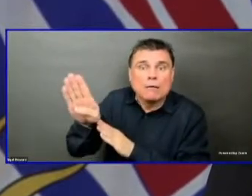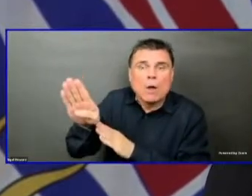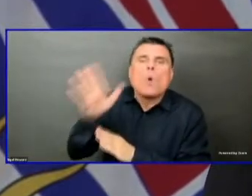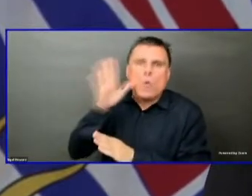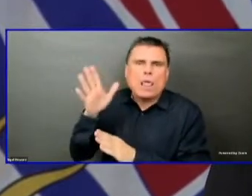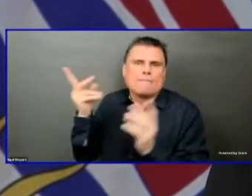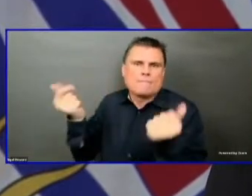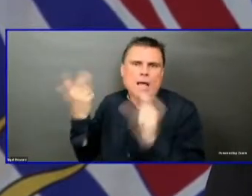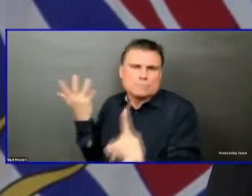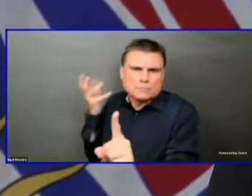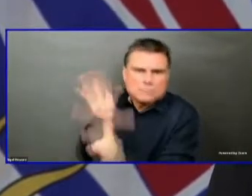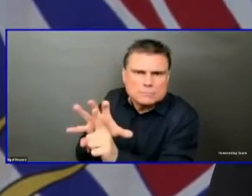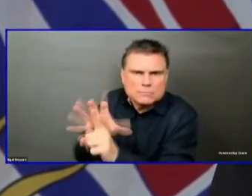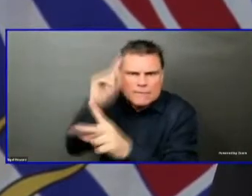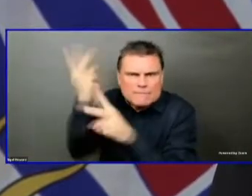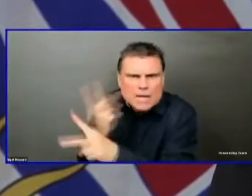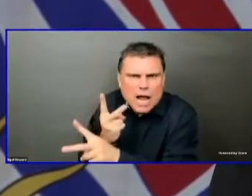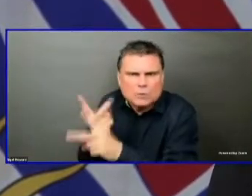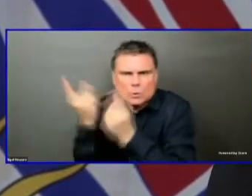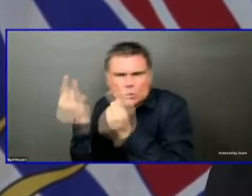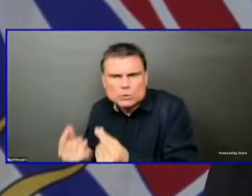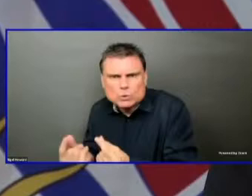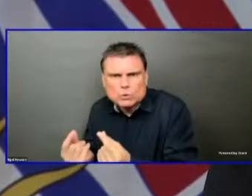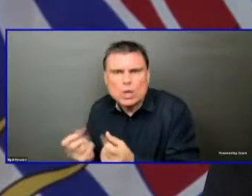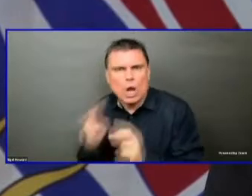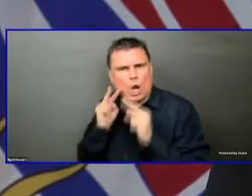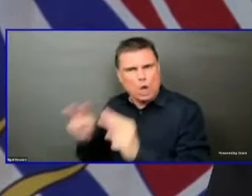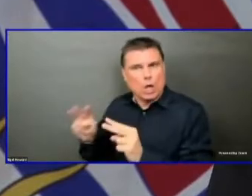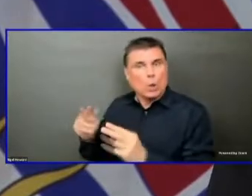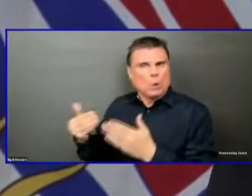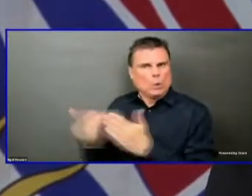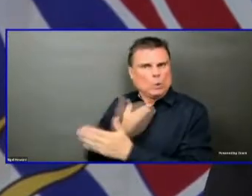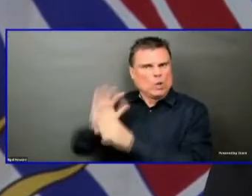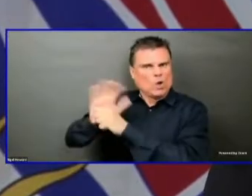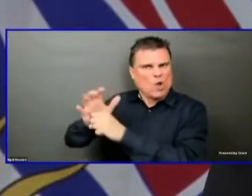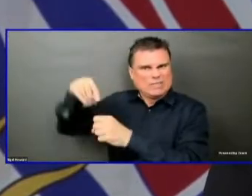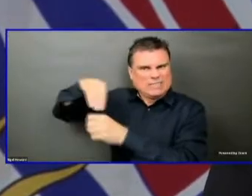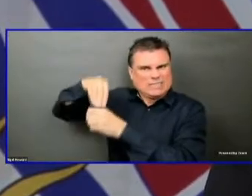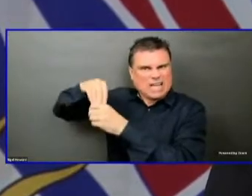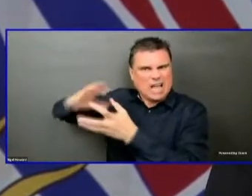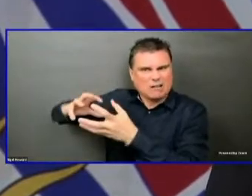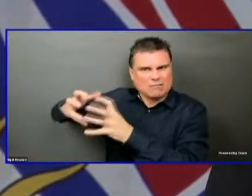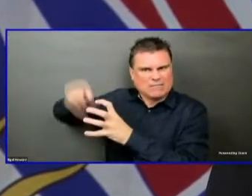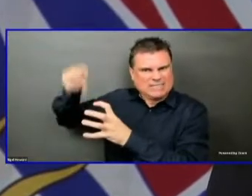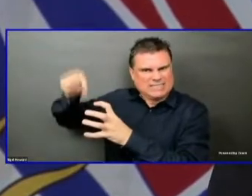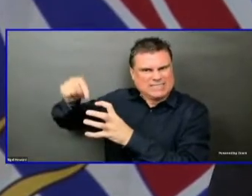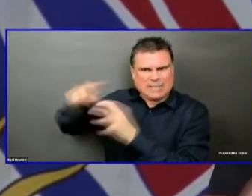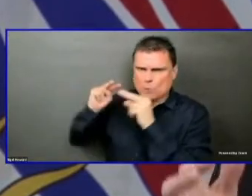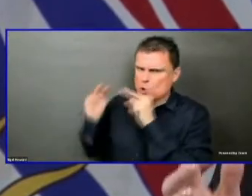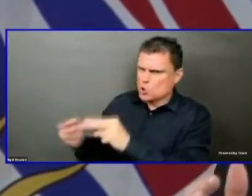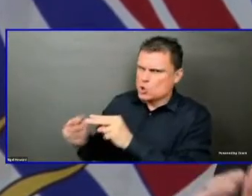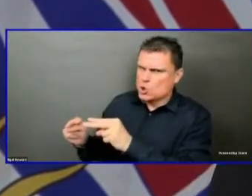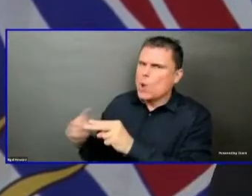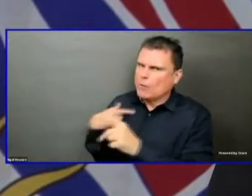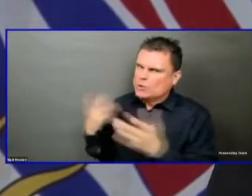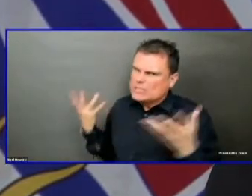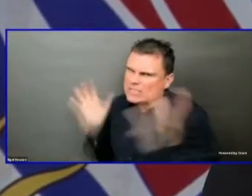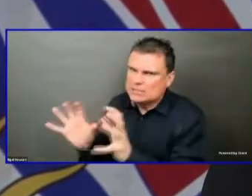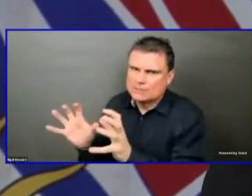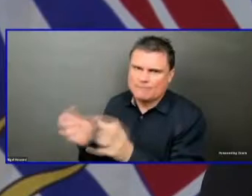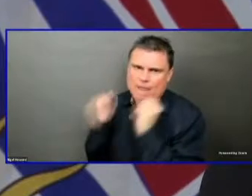We only need look around us to see how severe the impact can be if we don't have a buffer in our healthcare